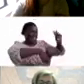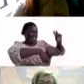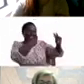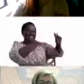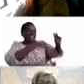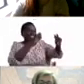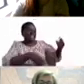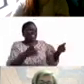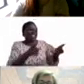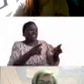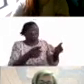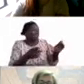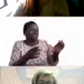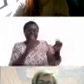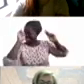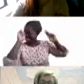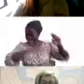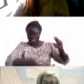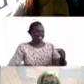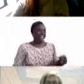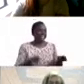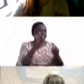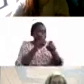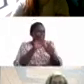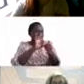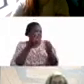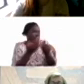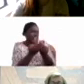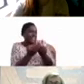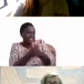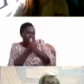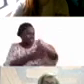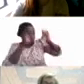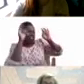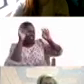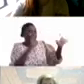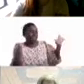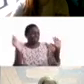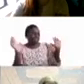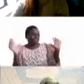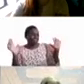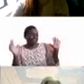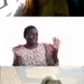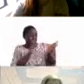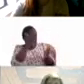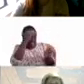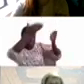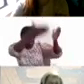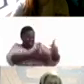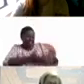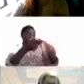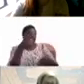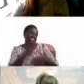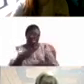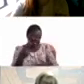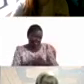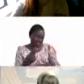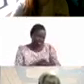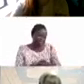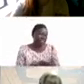that are such so that if a man marries a woman with a disability,